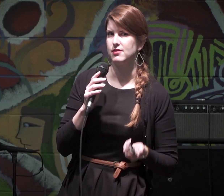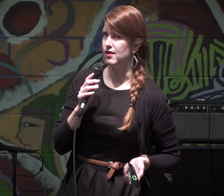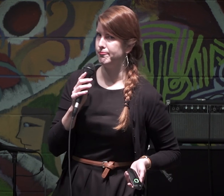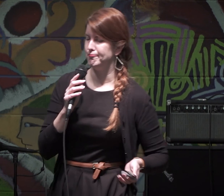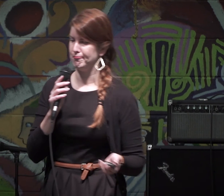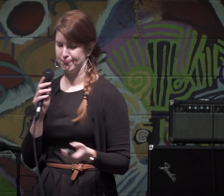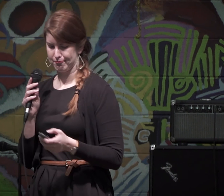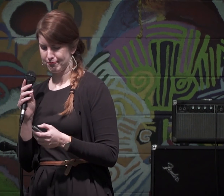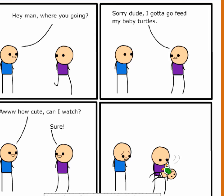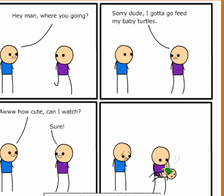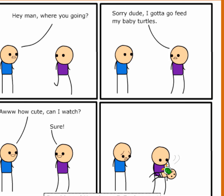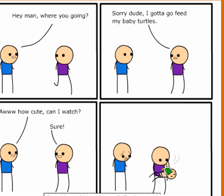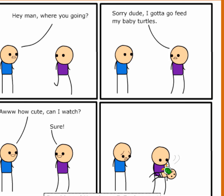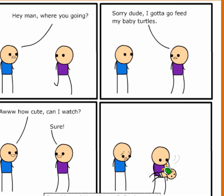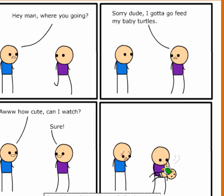focus on today.